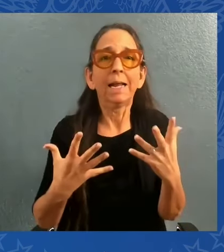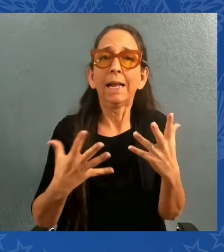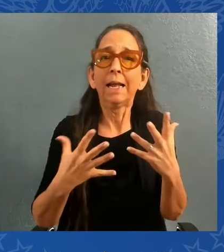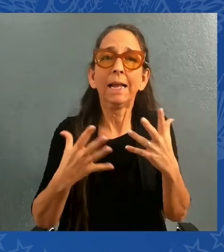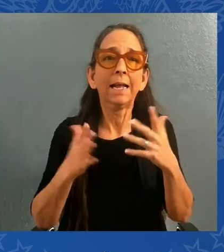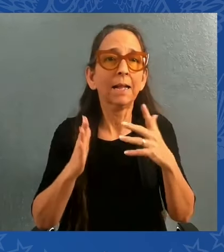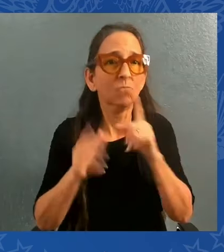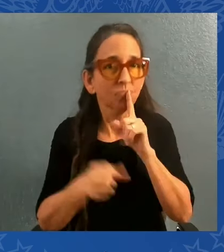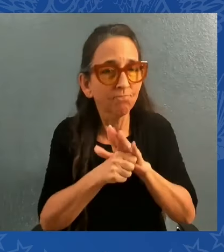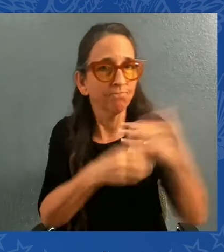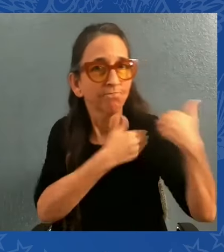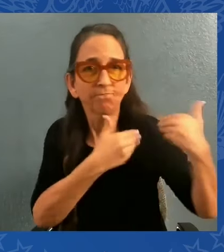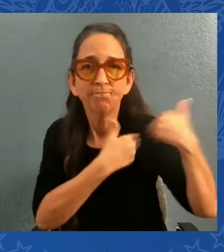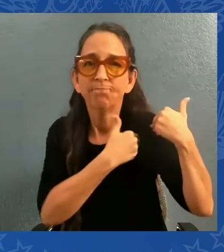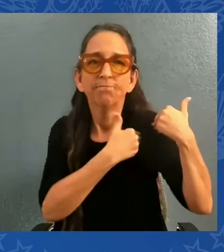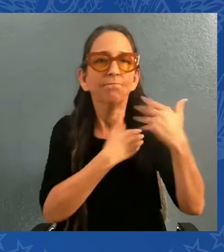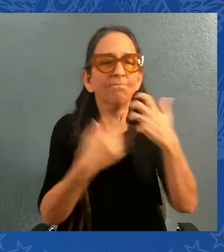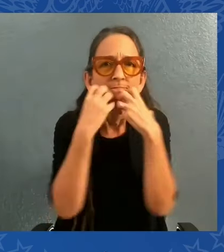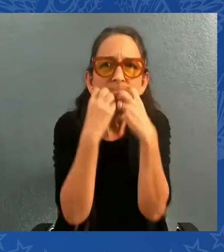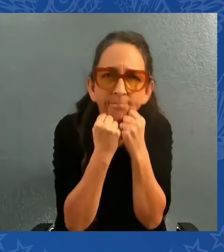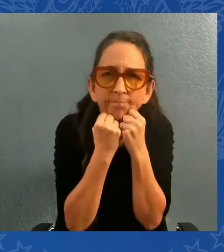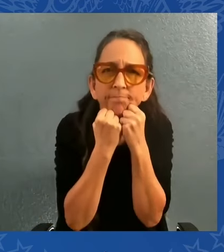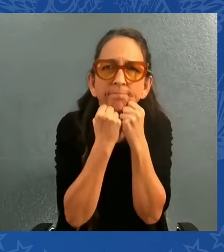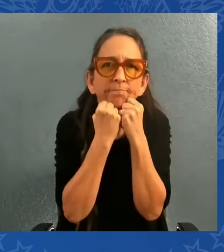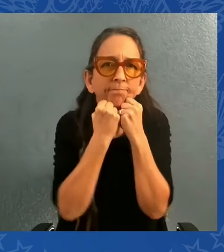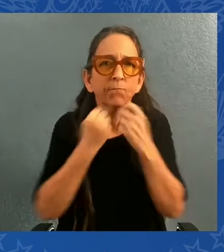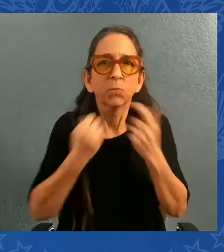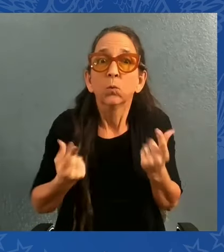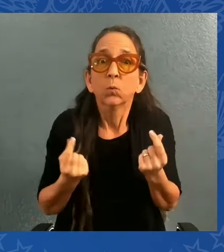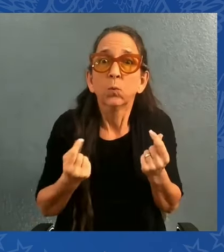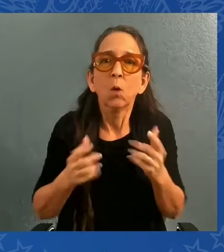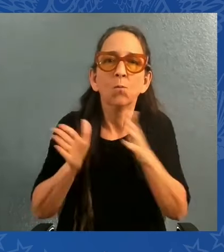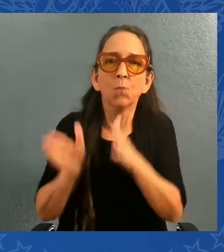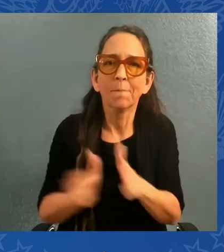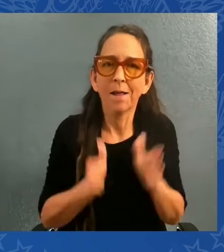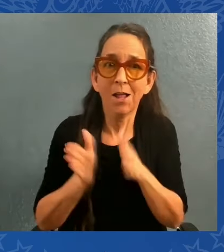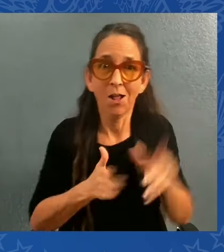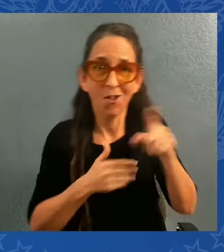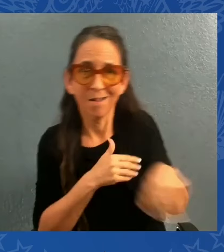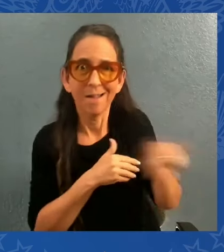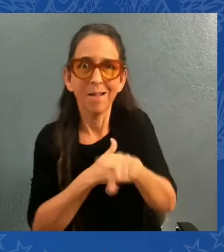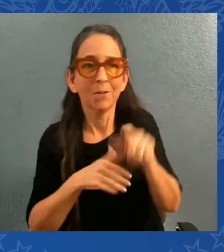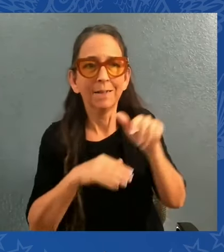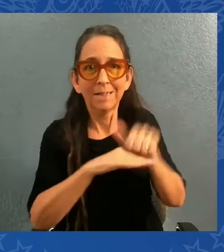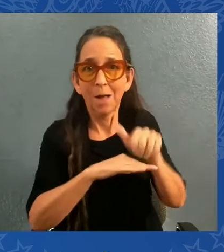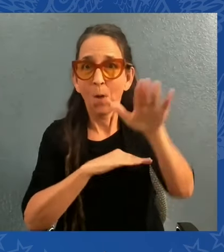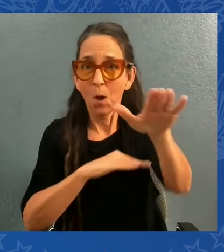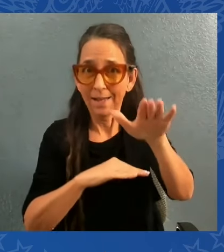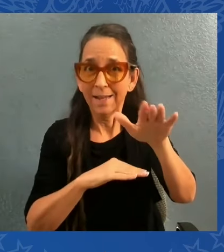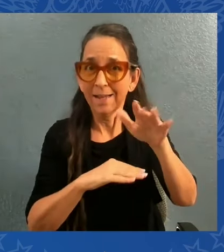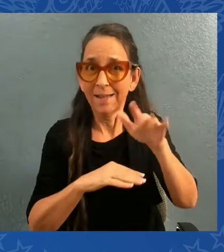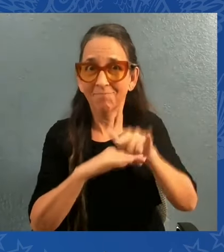sacred, to prepare those we send into harm's way and to care for them and their